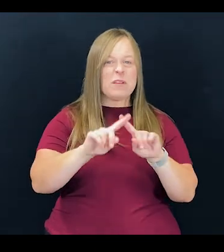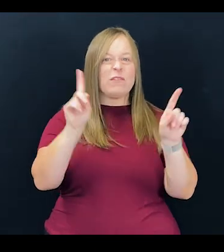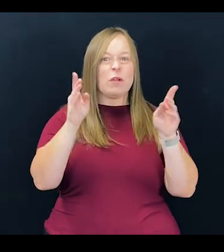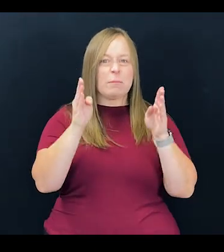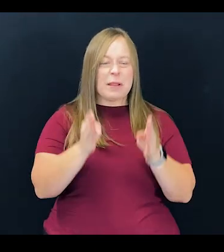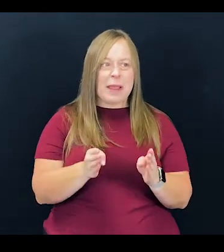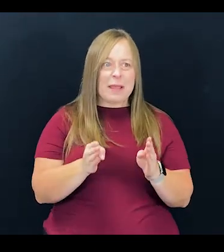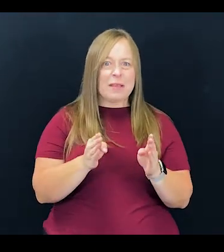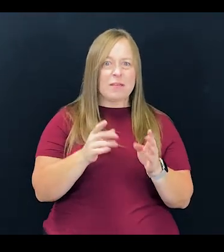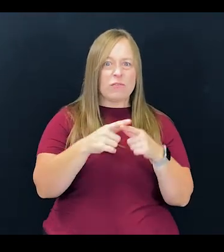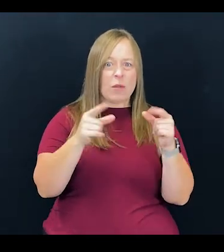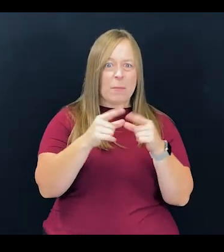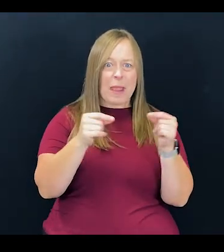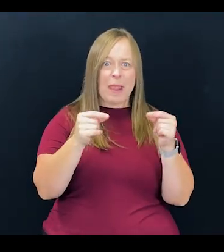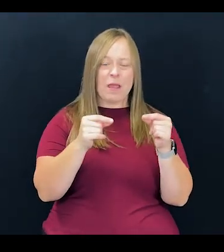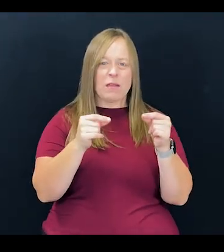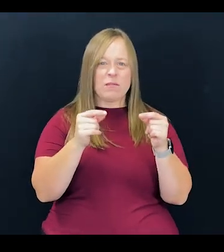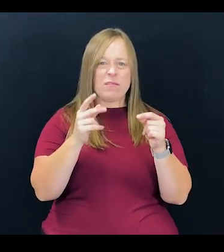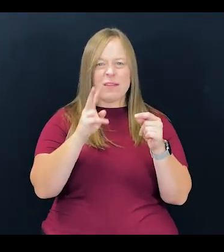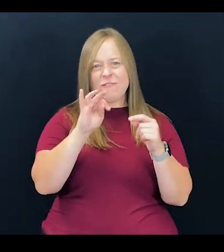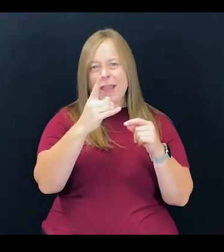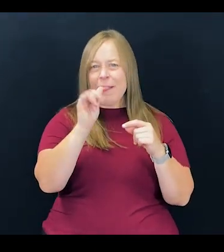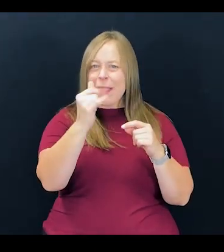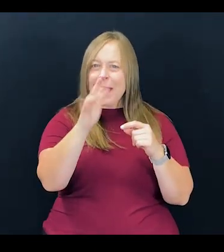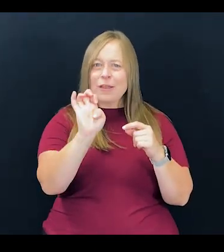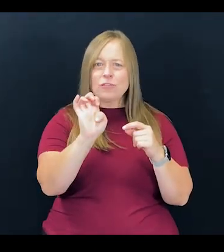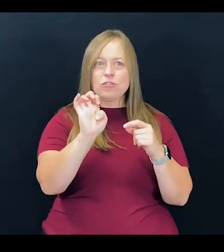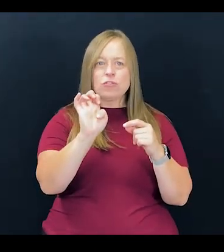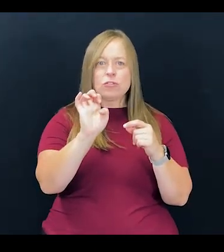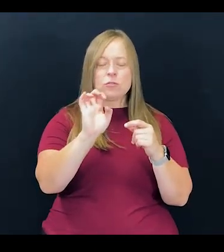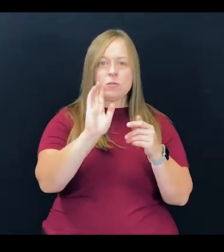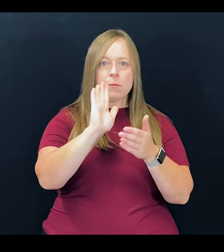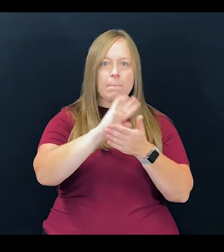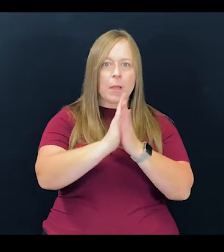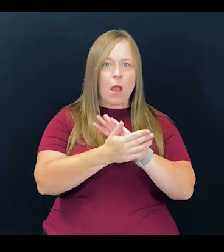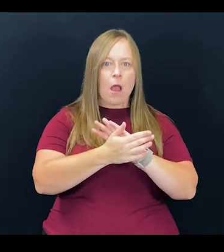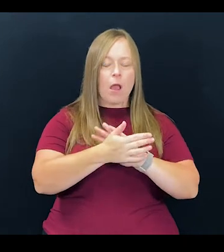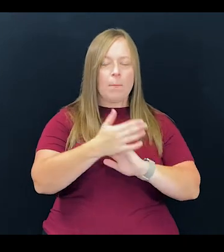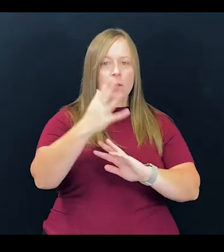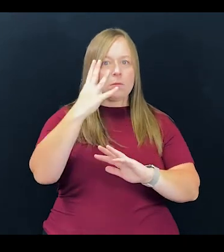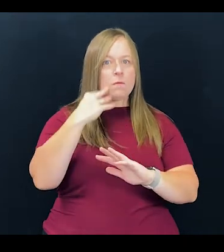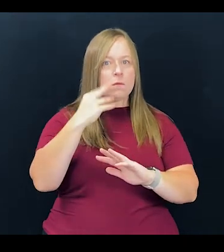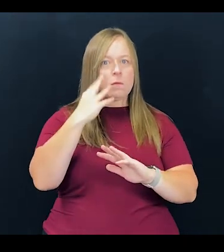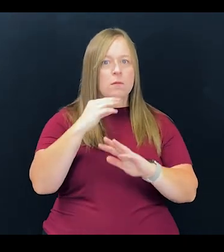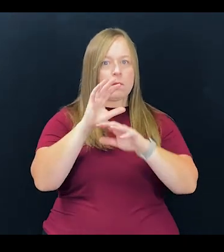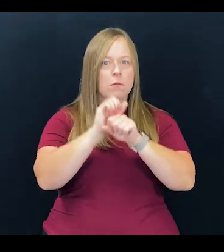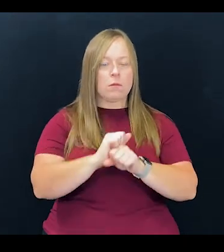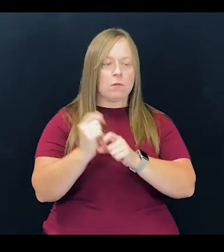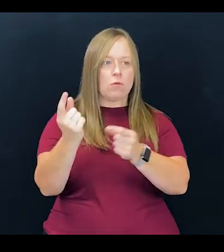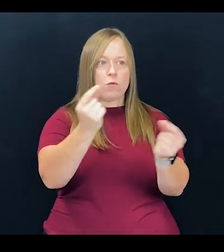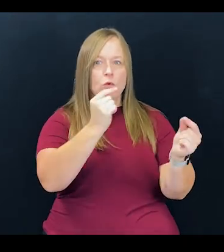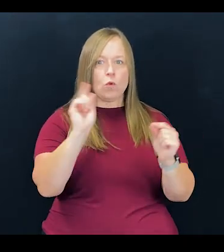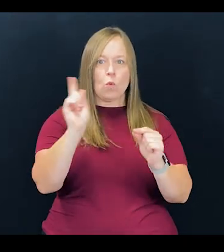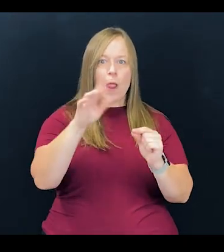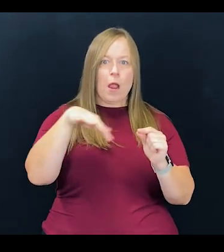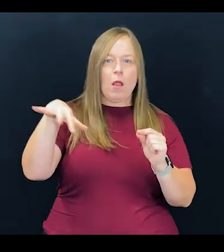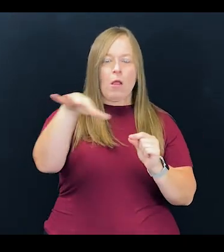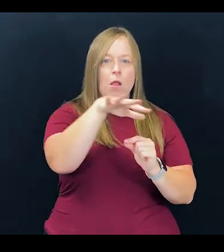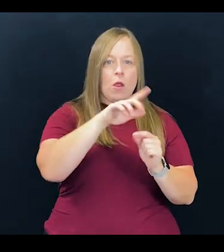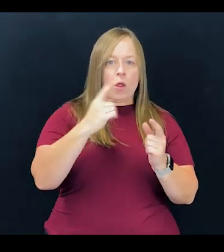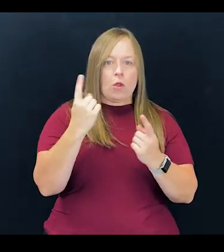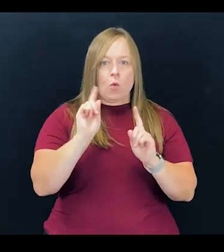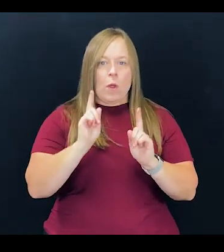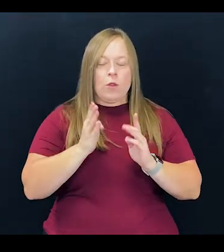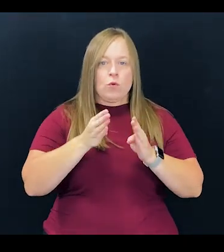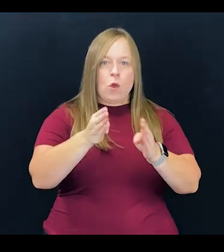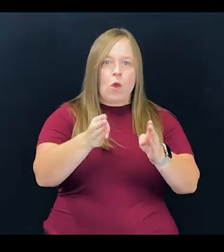once you get somewhere else in Japan, the Olympic Village, etc., you do have to be oriented, right,